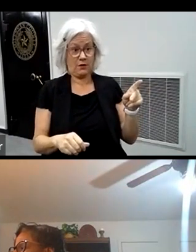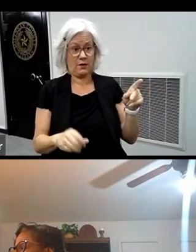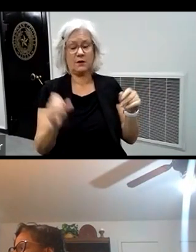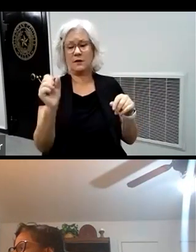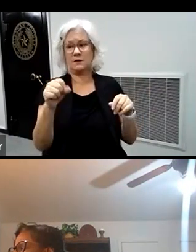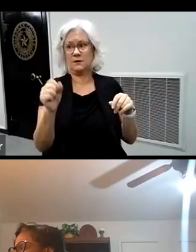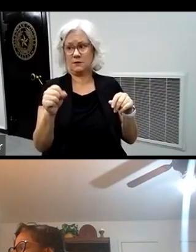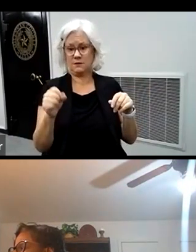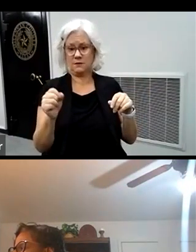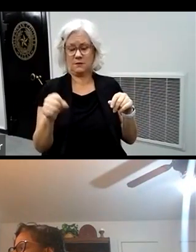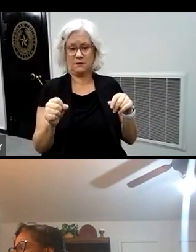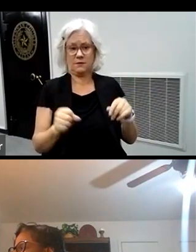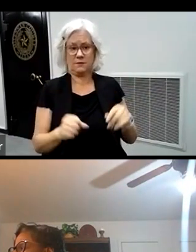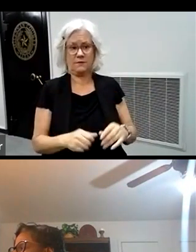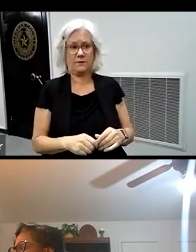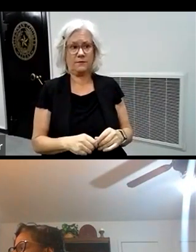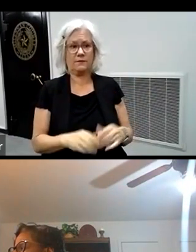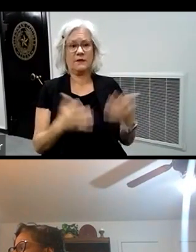Perry.